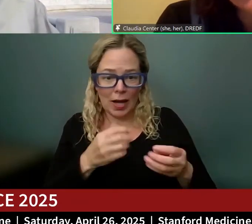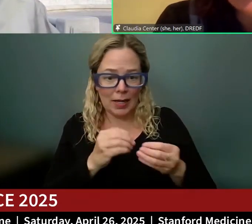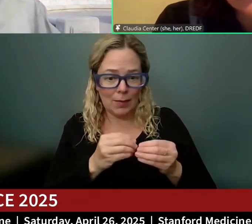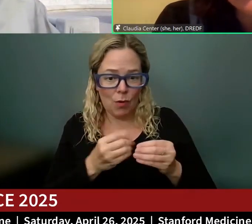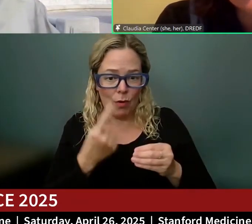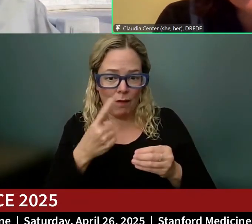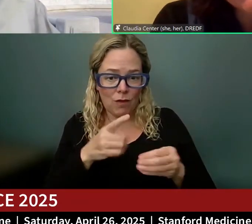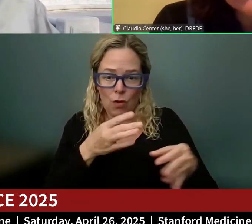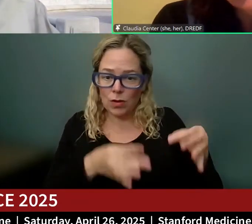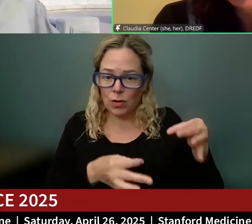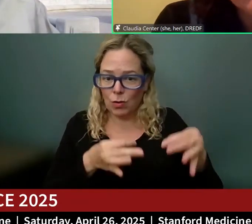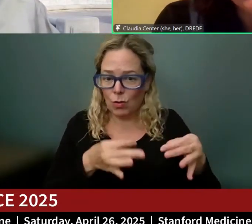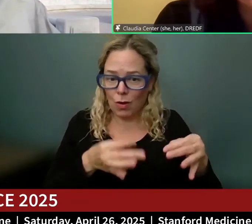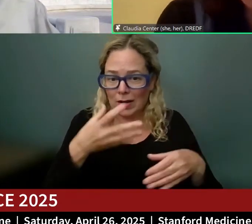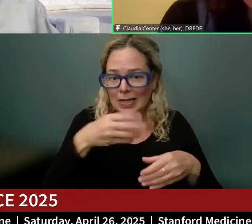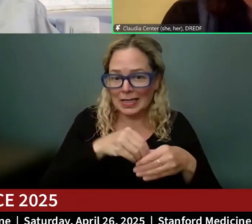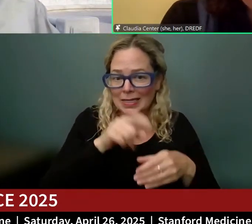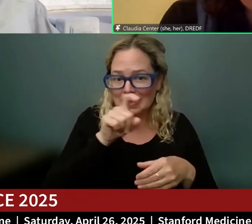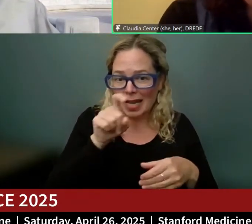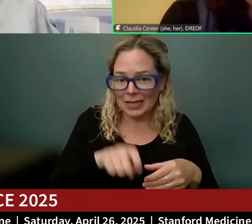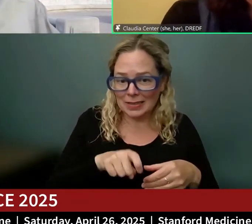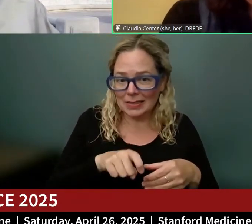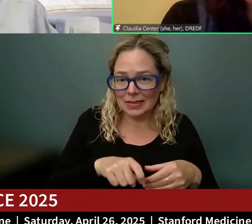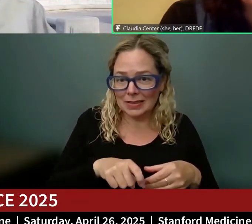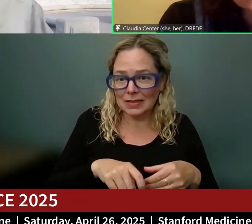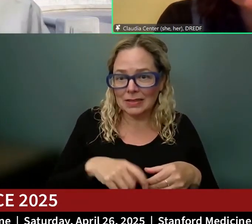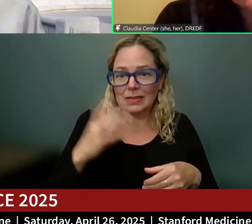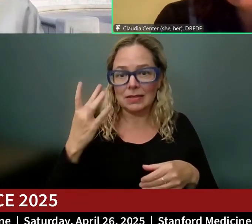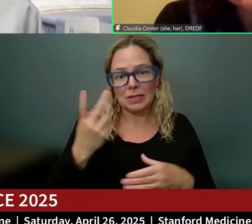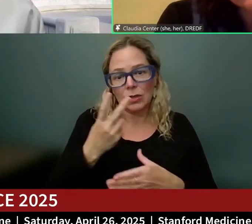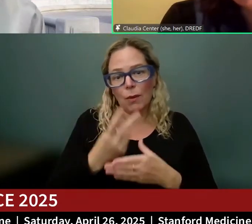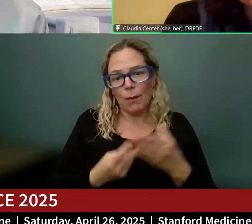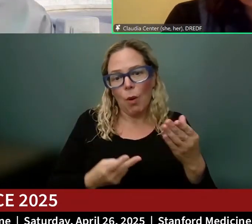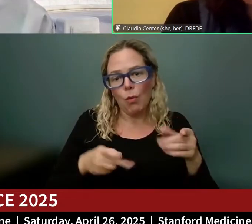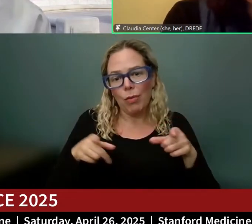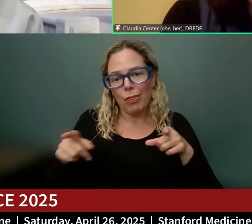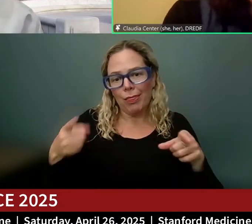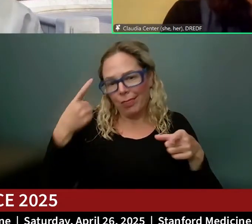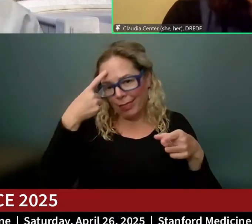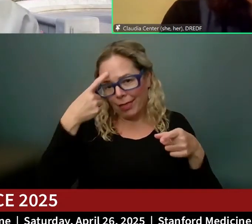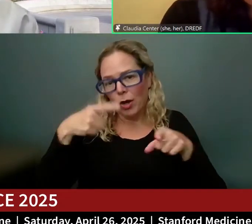in Texas because both sides are now in agreement.